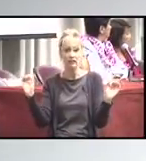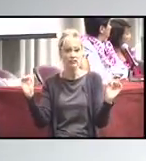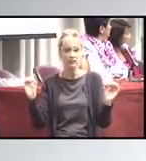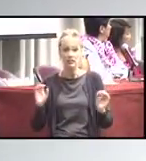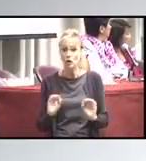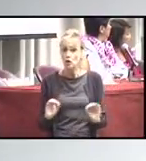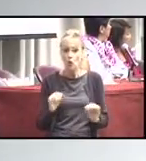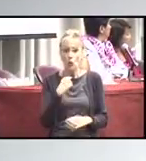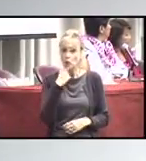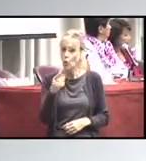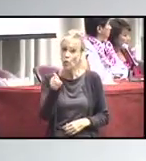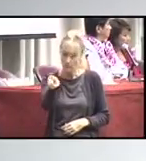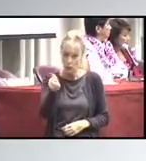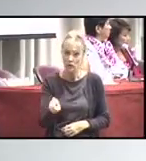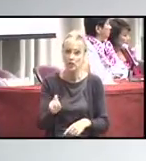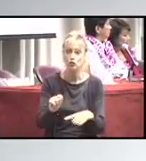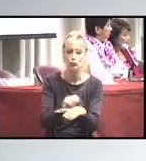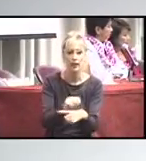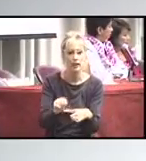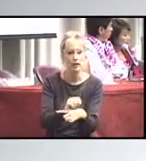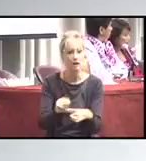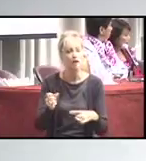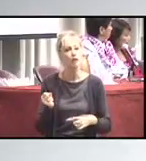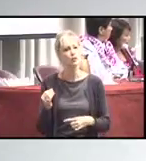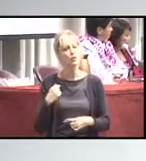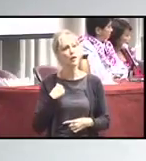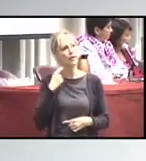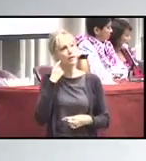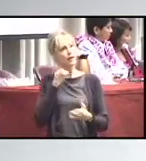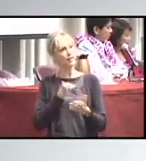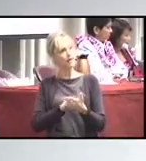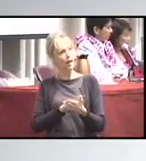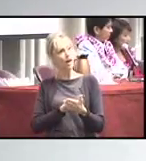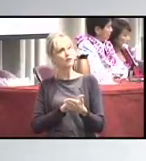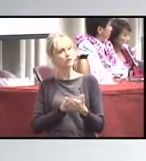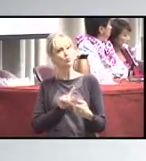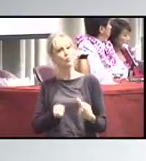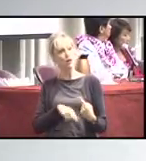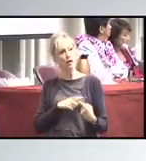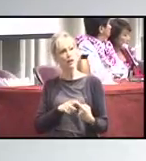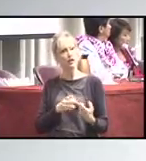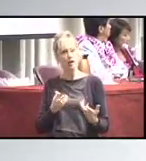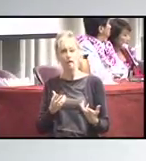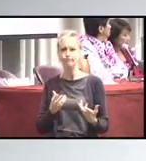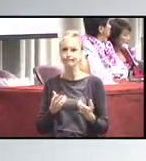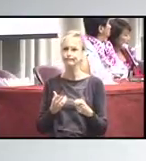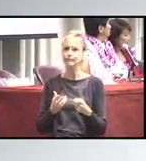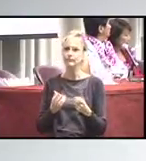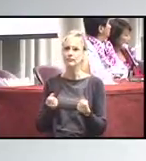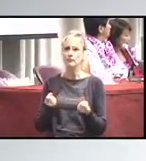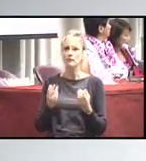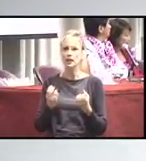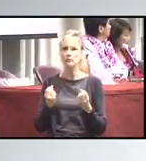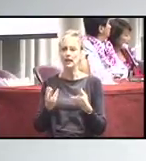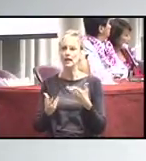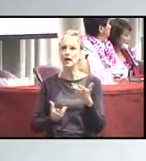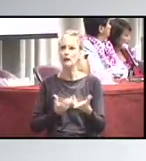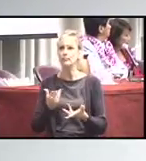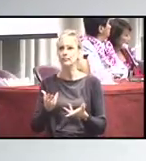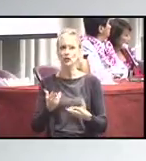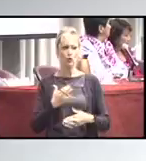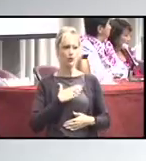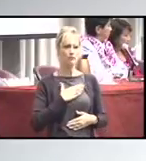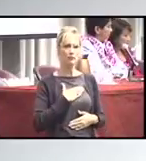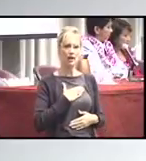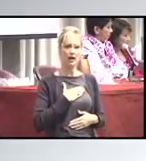ever told them that they needed to be trained. And so I think that's where that's where a lot of, where I'm coming